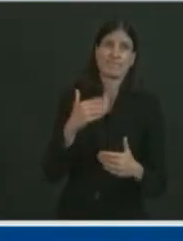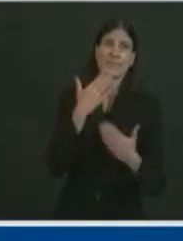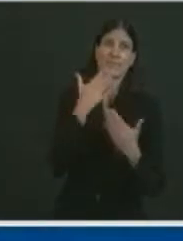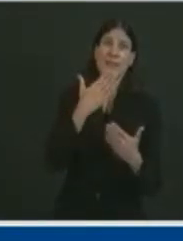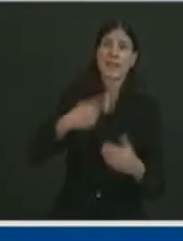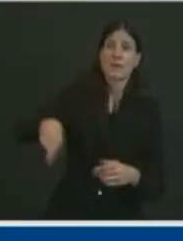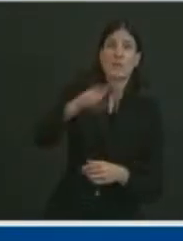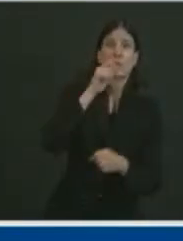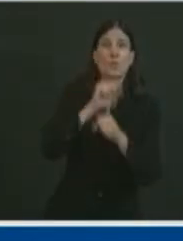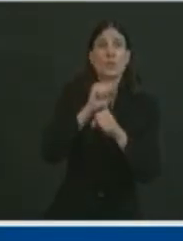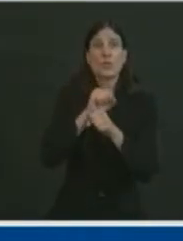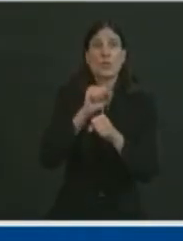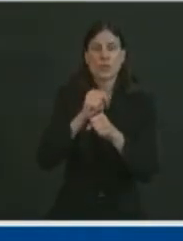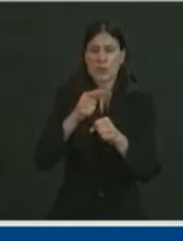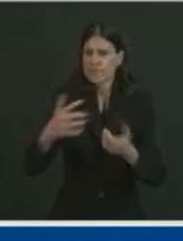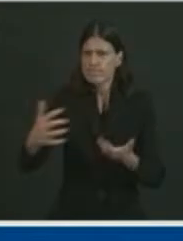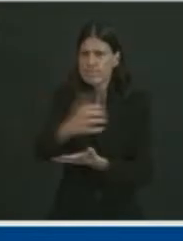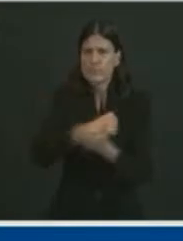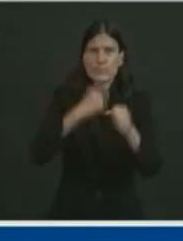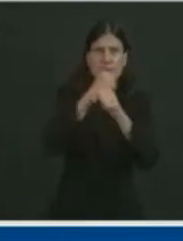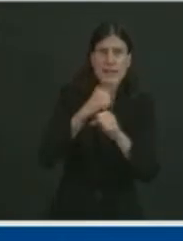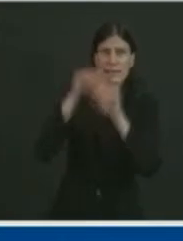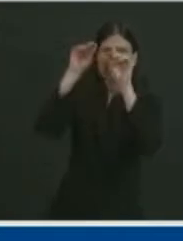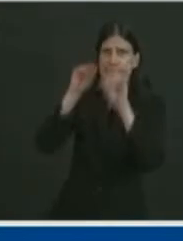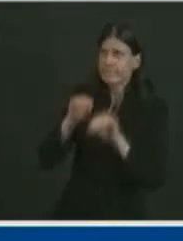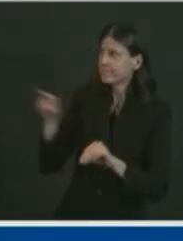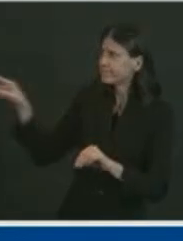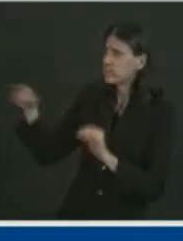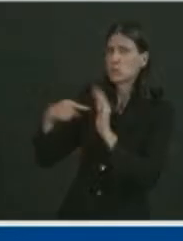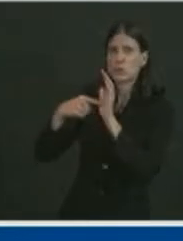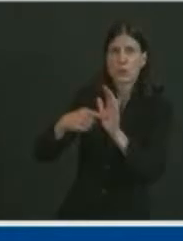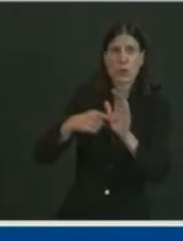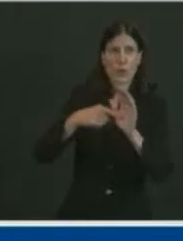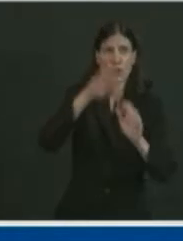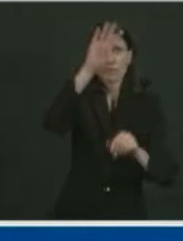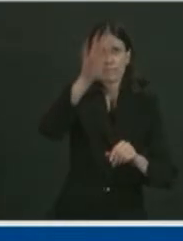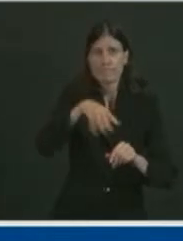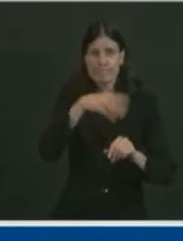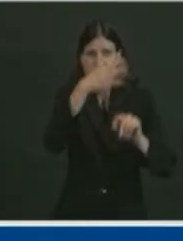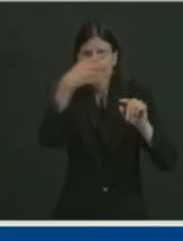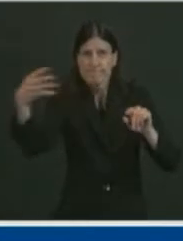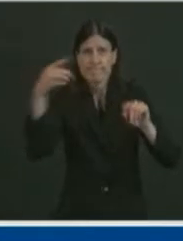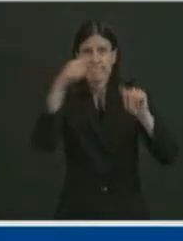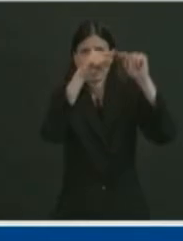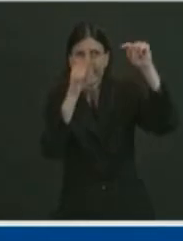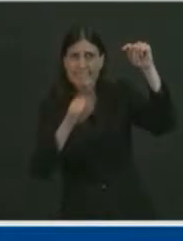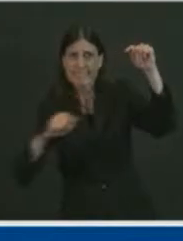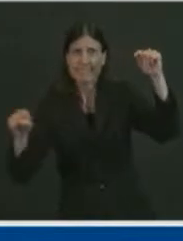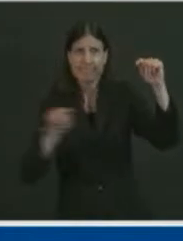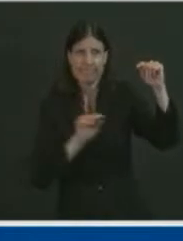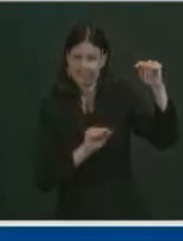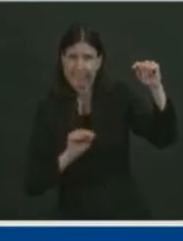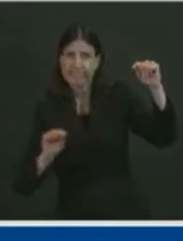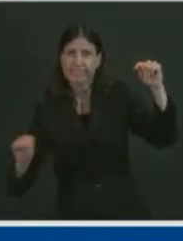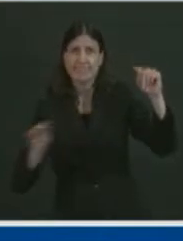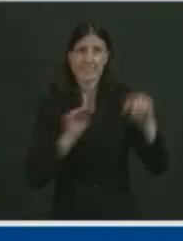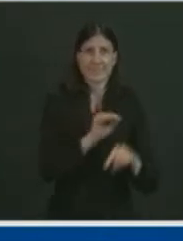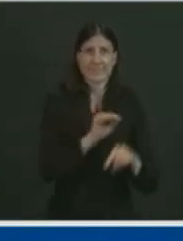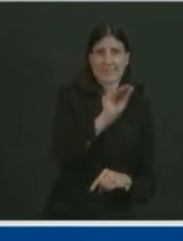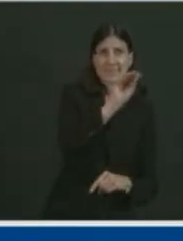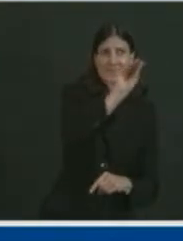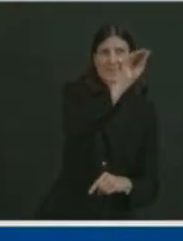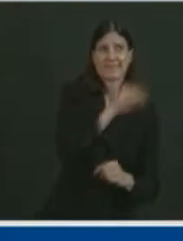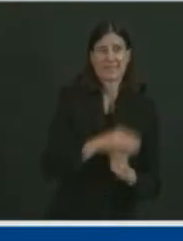team. We've all become accustomed, myself included, to having the most accurate data at our fingertips.